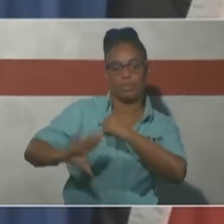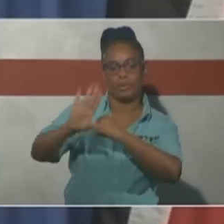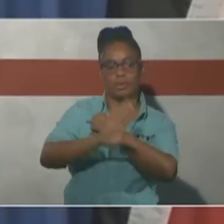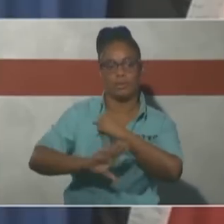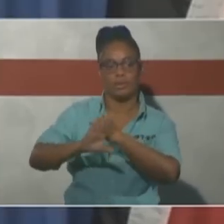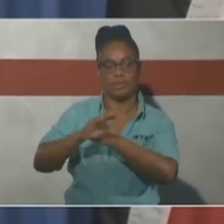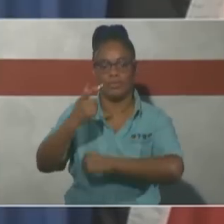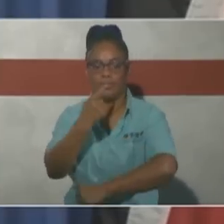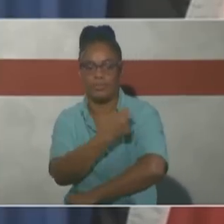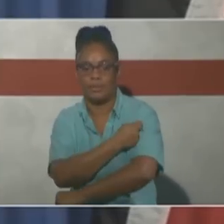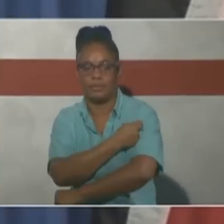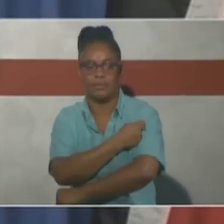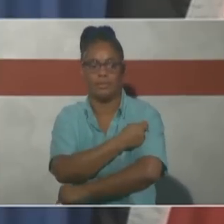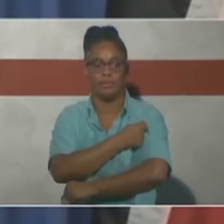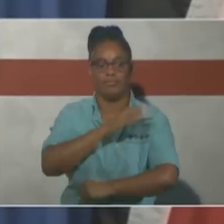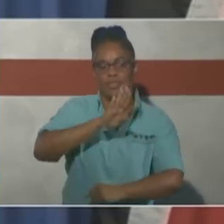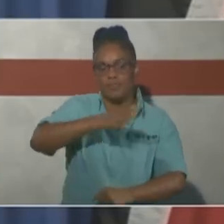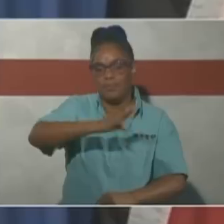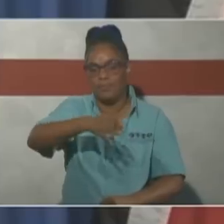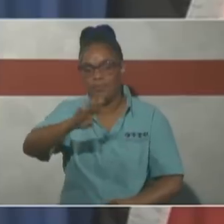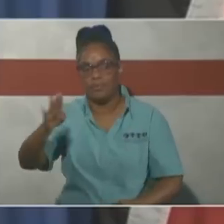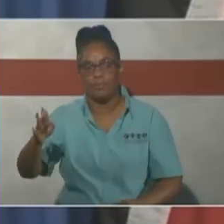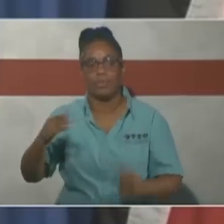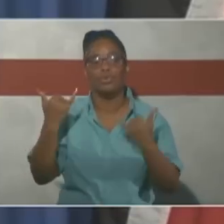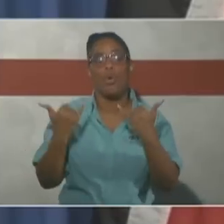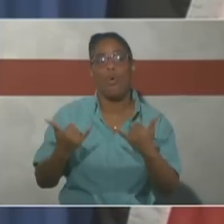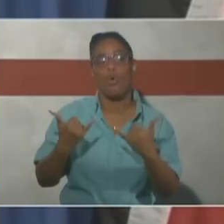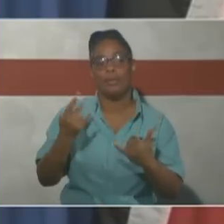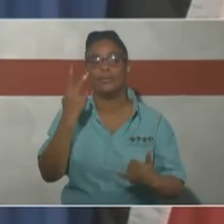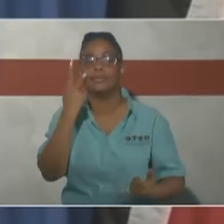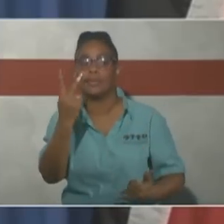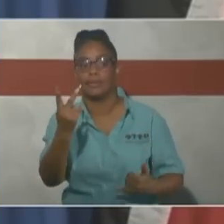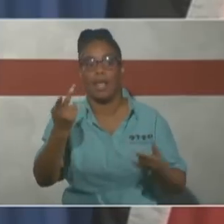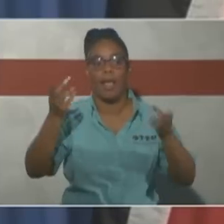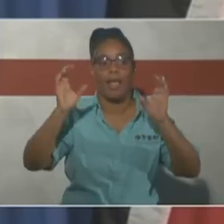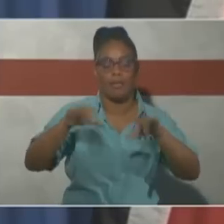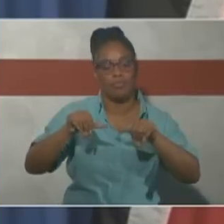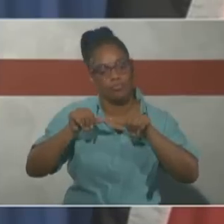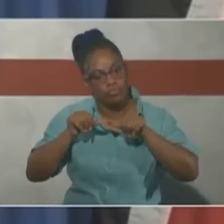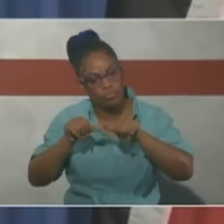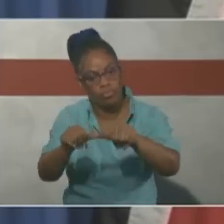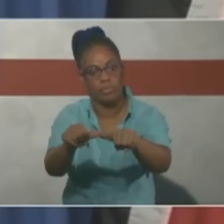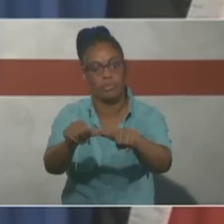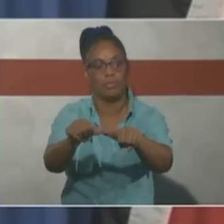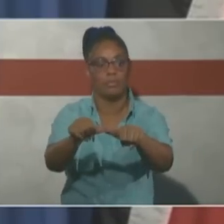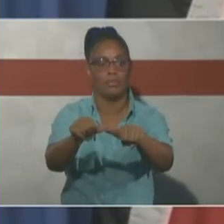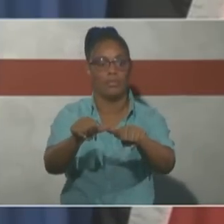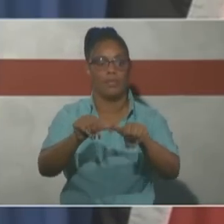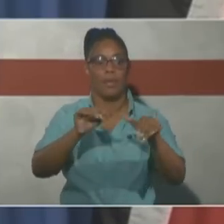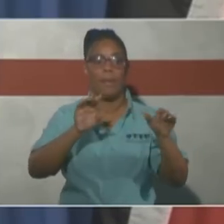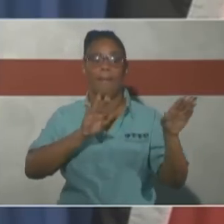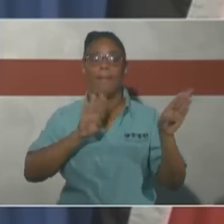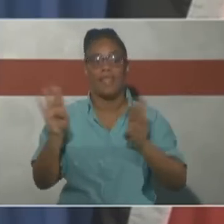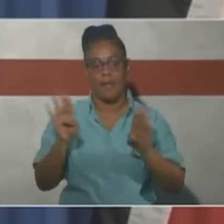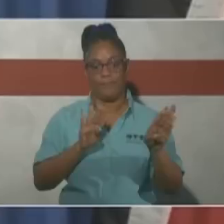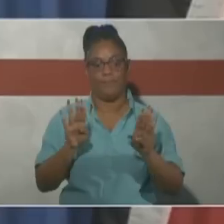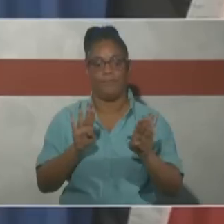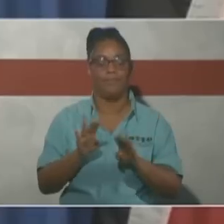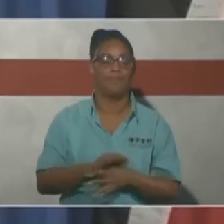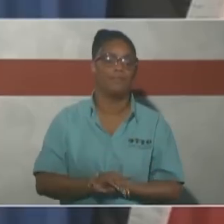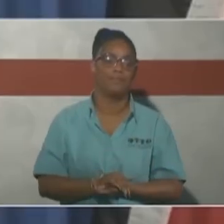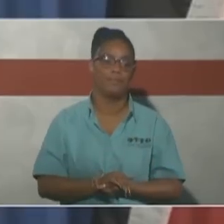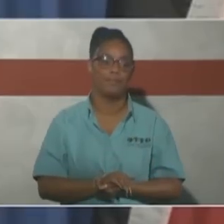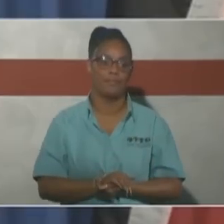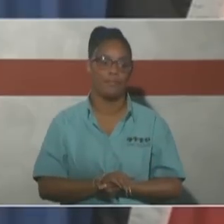the nature of the population, given the immune response that we've had, given the suppressing effect of the vaccine program